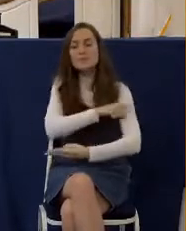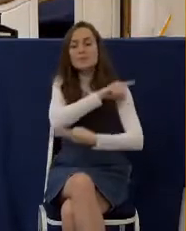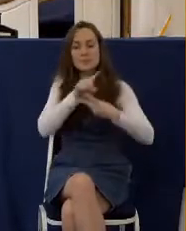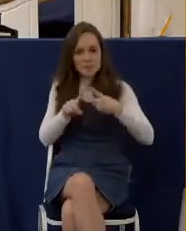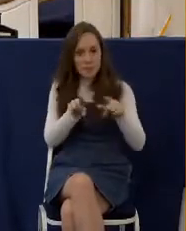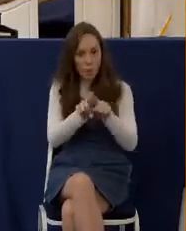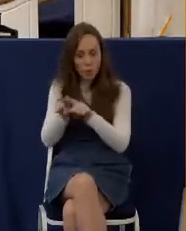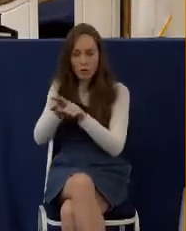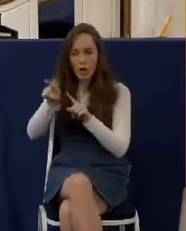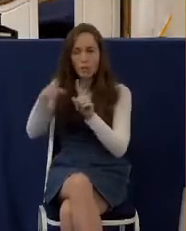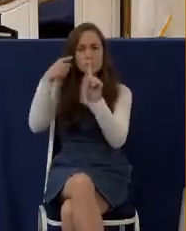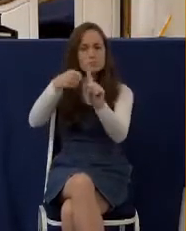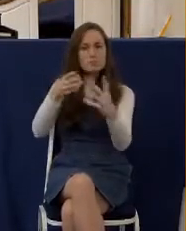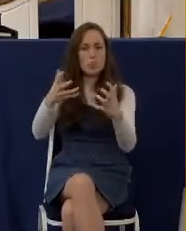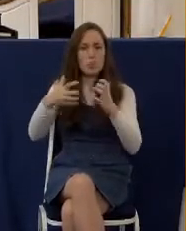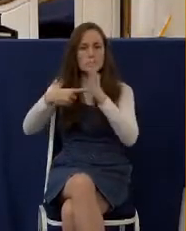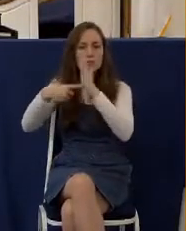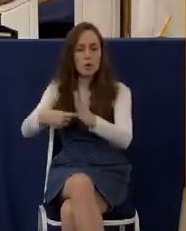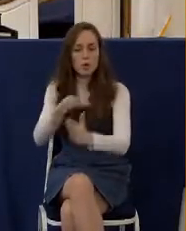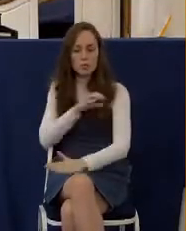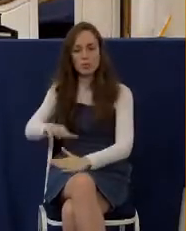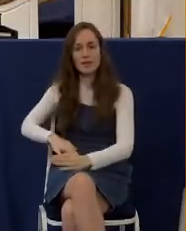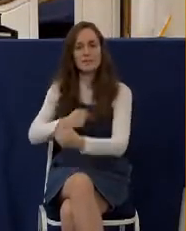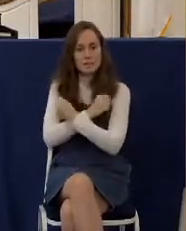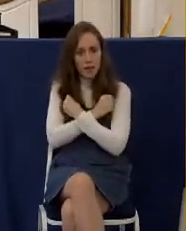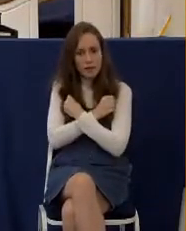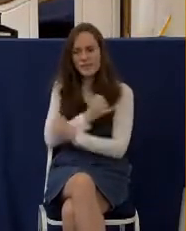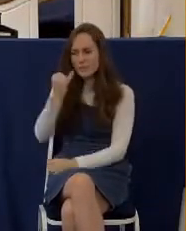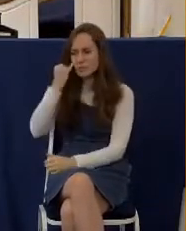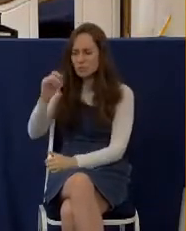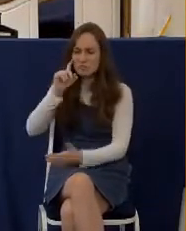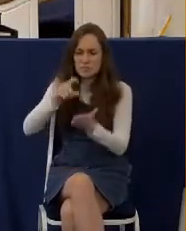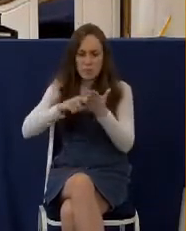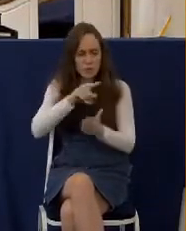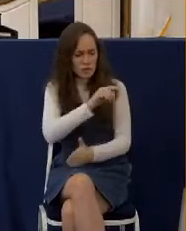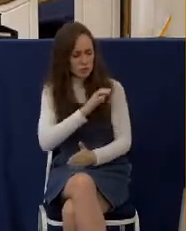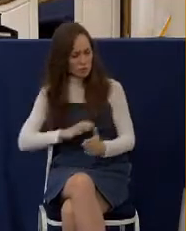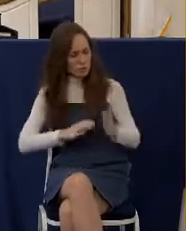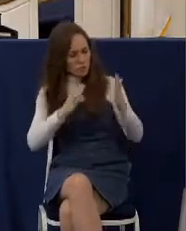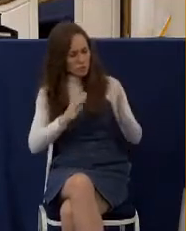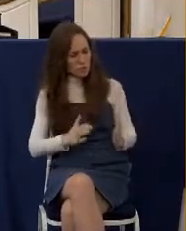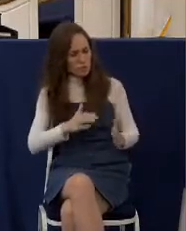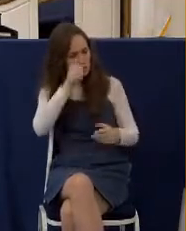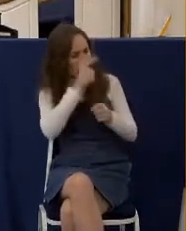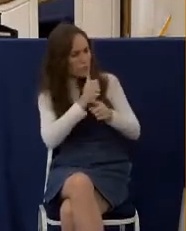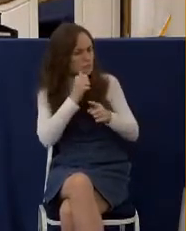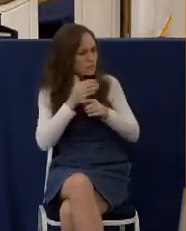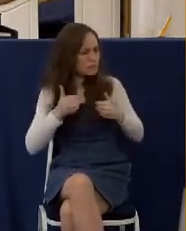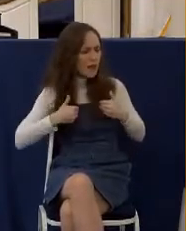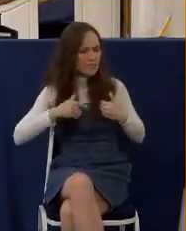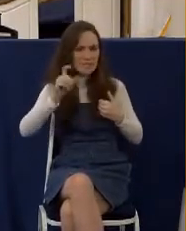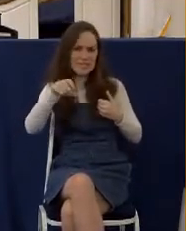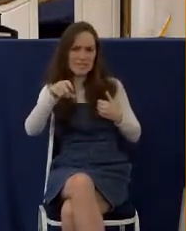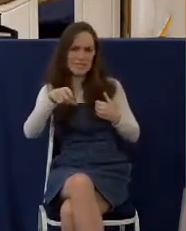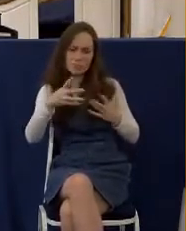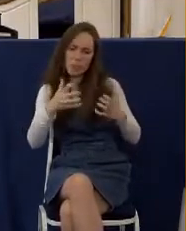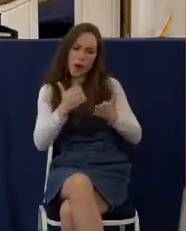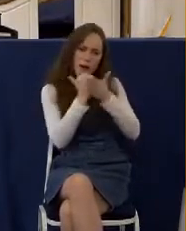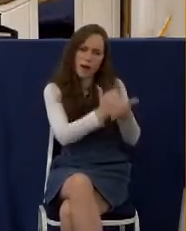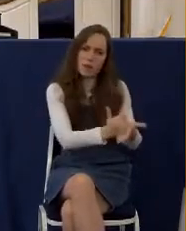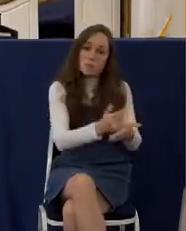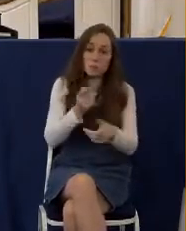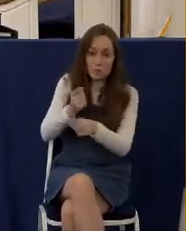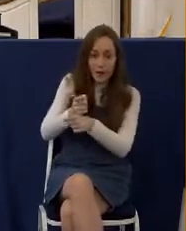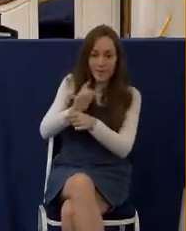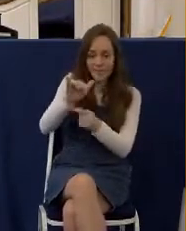you get saved, you love your brother. If you see your brother have a need, you help him out, right? That's what the Bible says we should do. And so